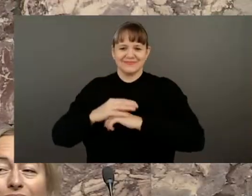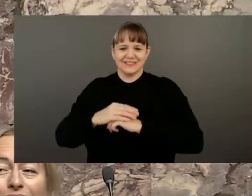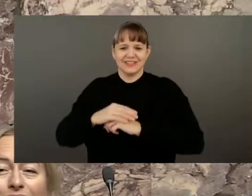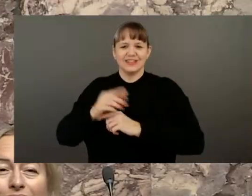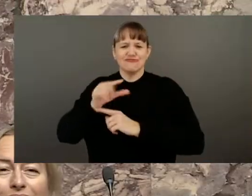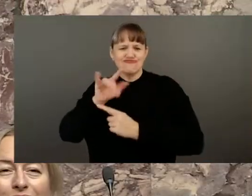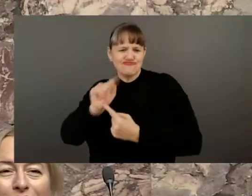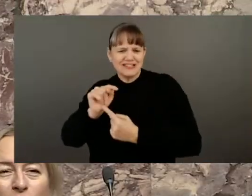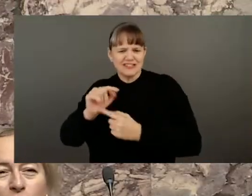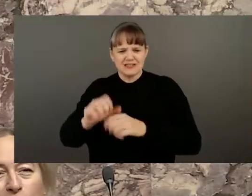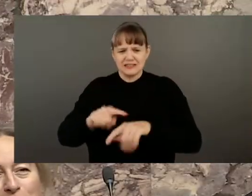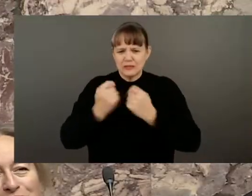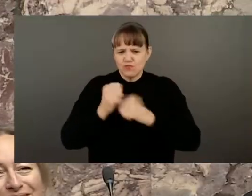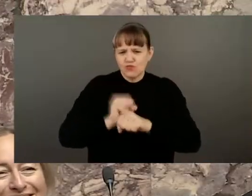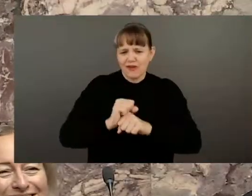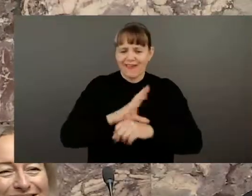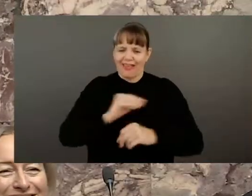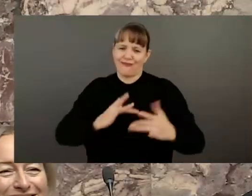go Rams.